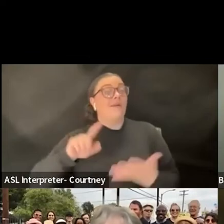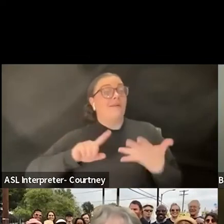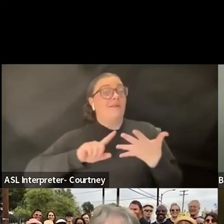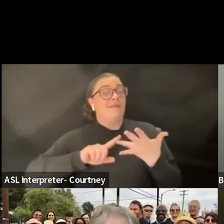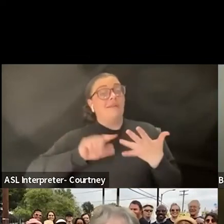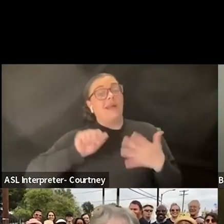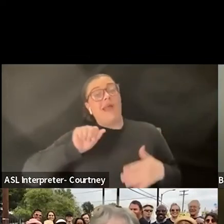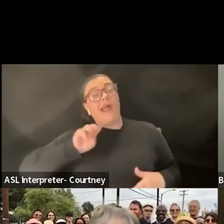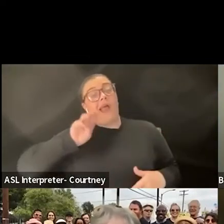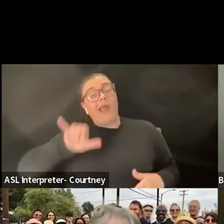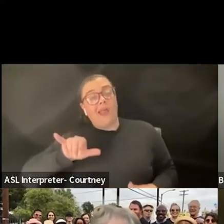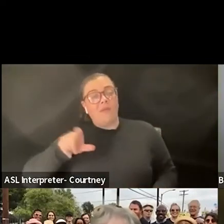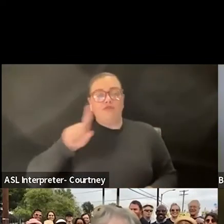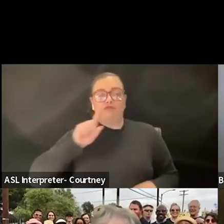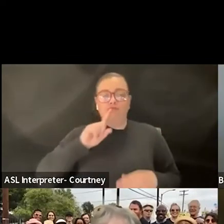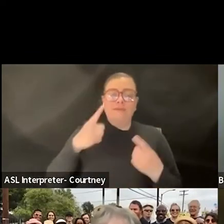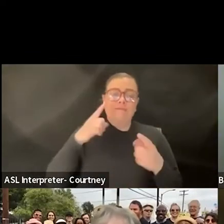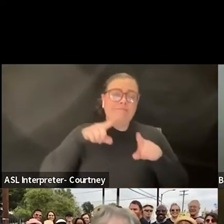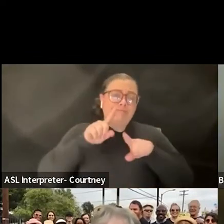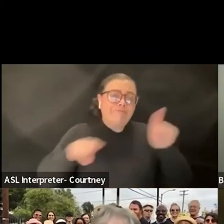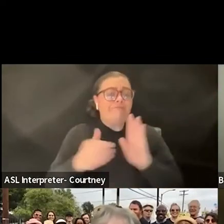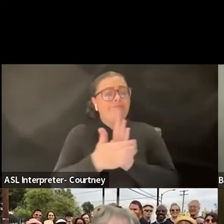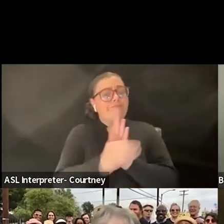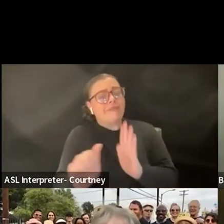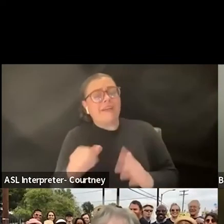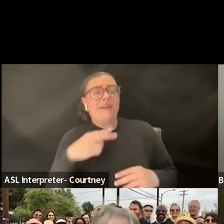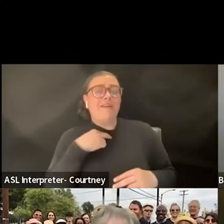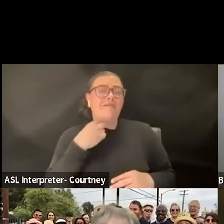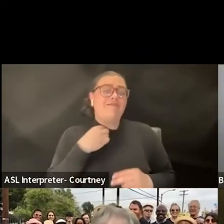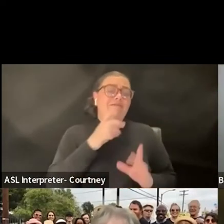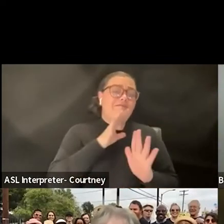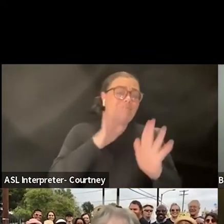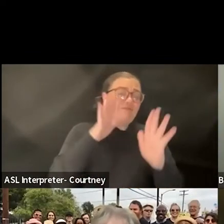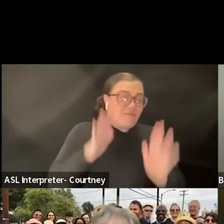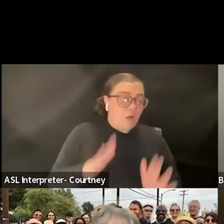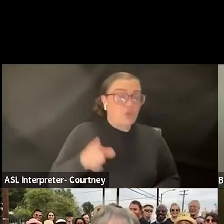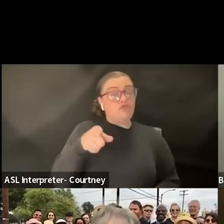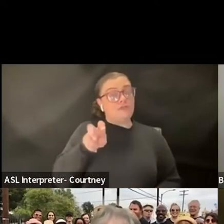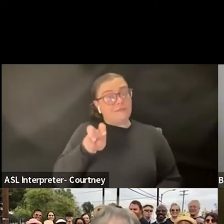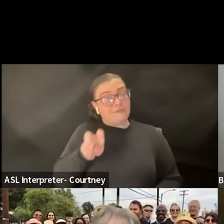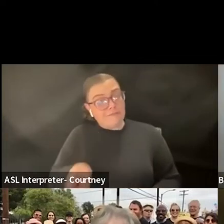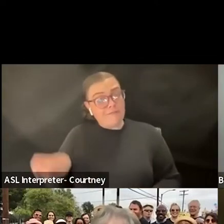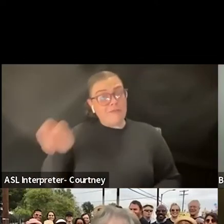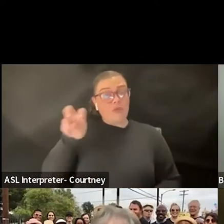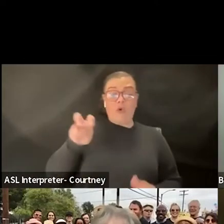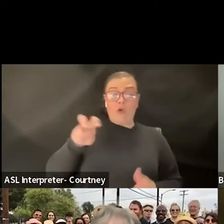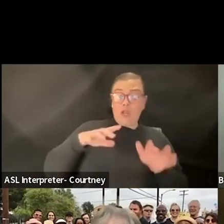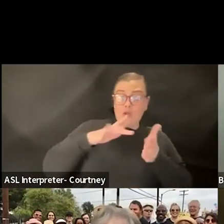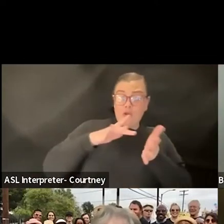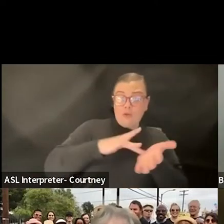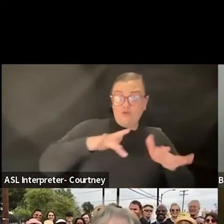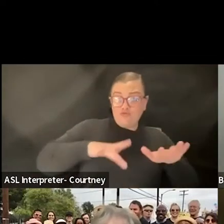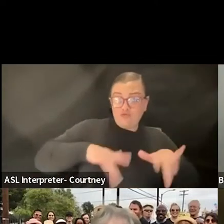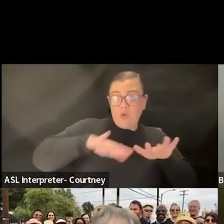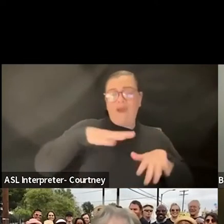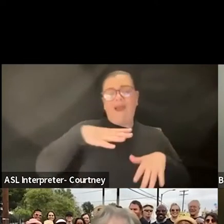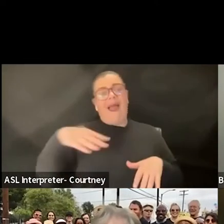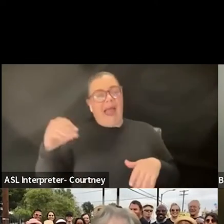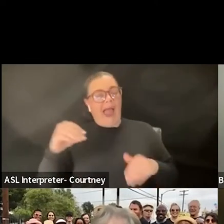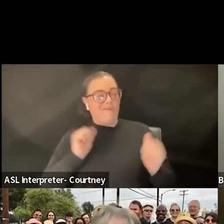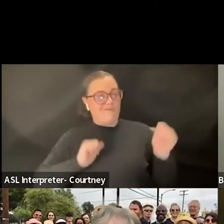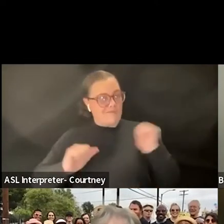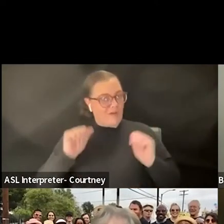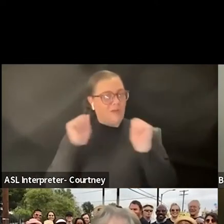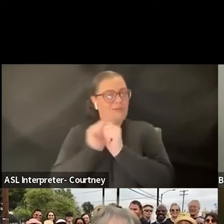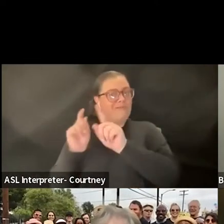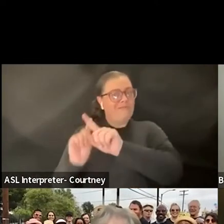vocalist, voiceover artist, writer, producer, and actor. She has toured, recorded, and performed with artists ranging from Phil Collins and